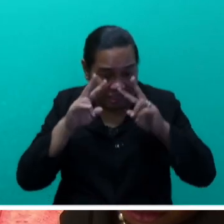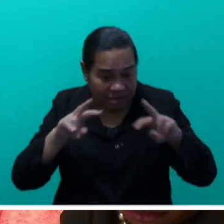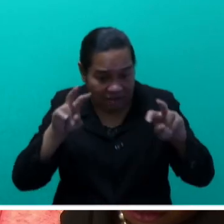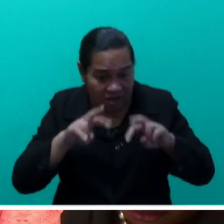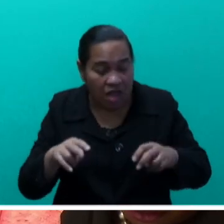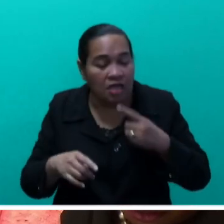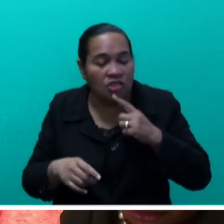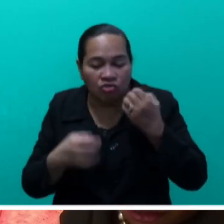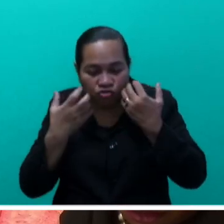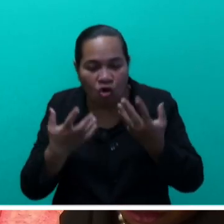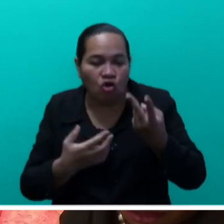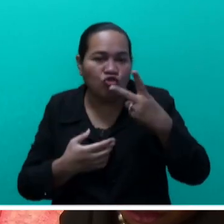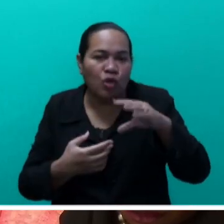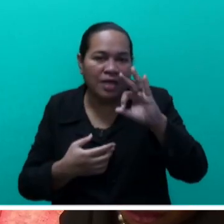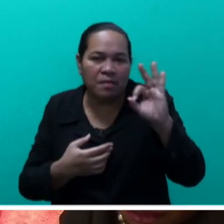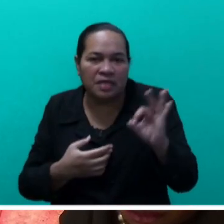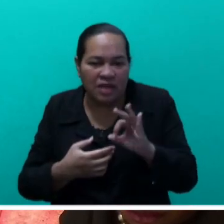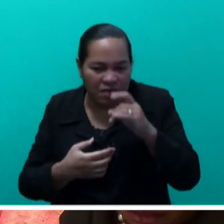30% of adults smoked tobacco daily.